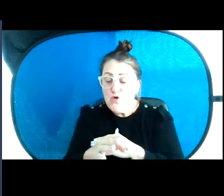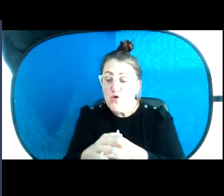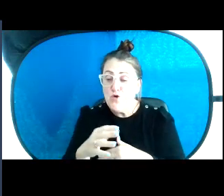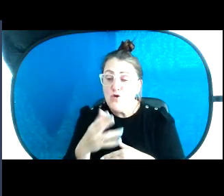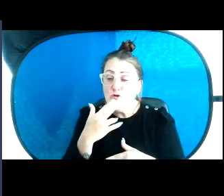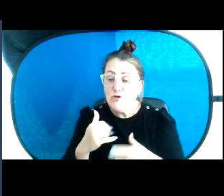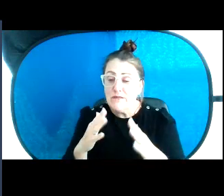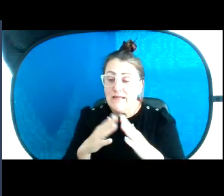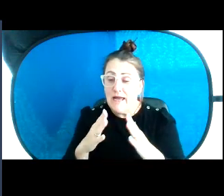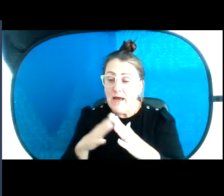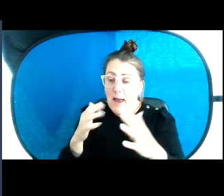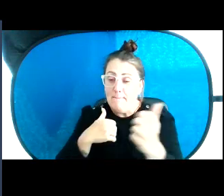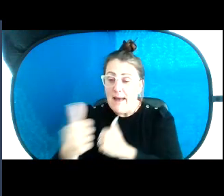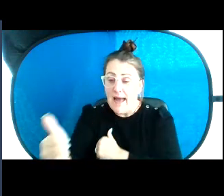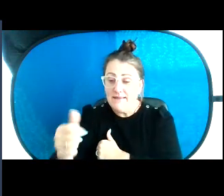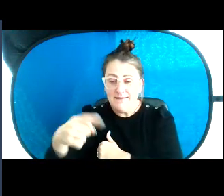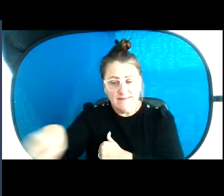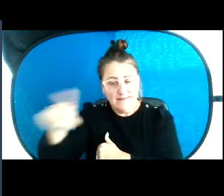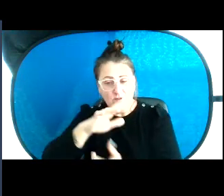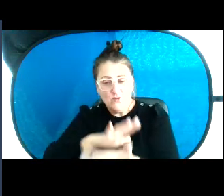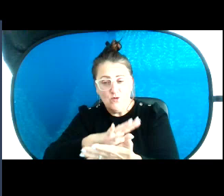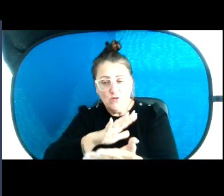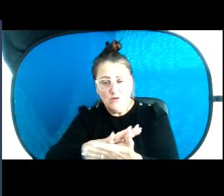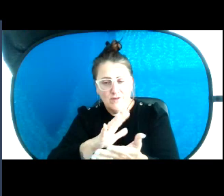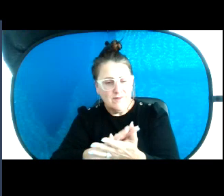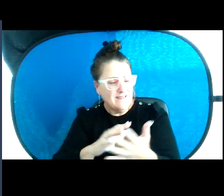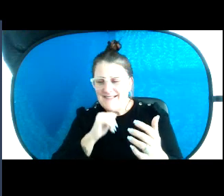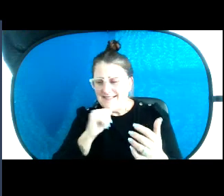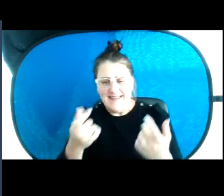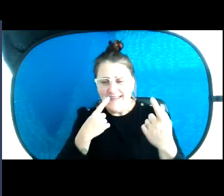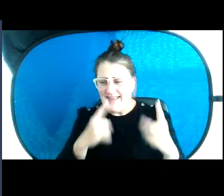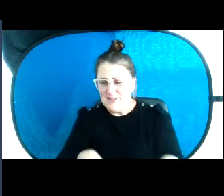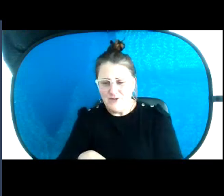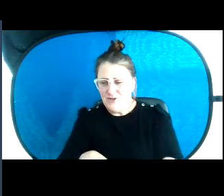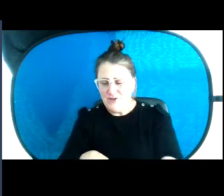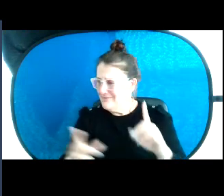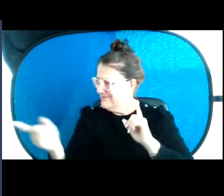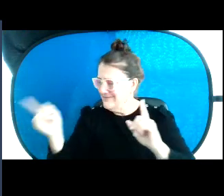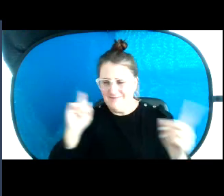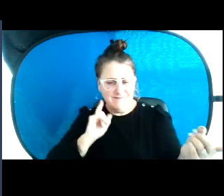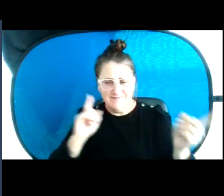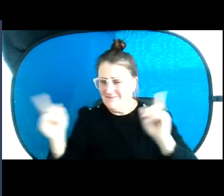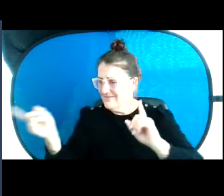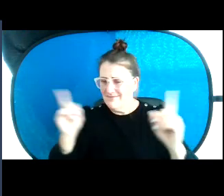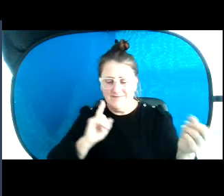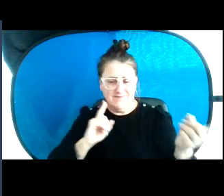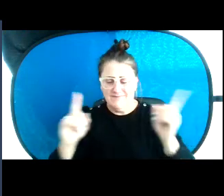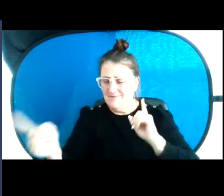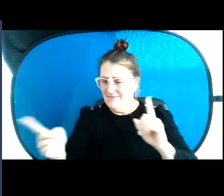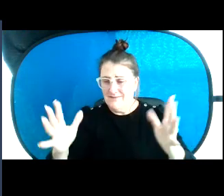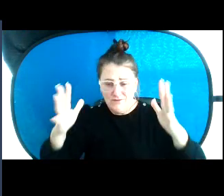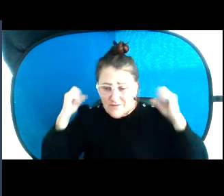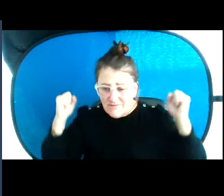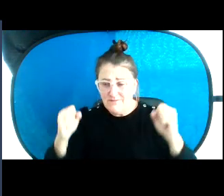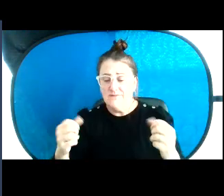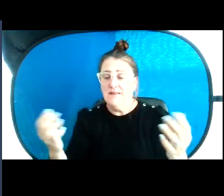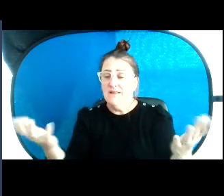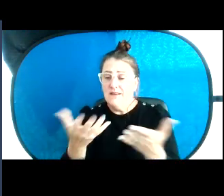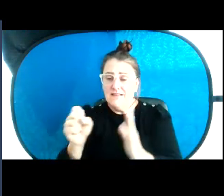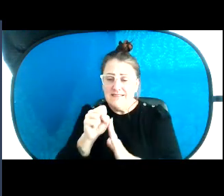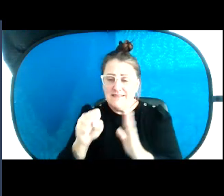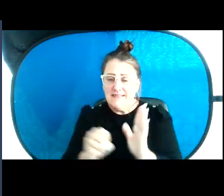not the answer. We have done that for years and years and years in this state, and we're certainly looking at how do we fix